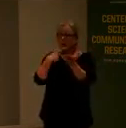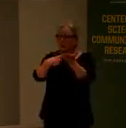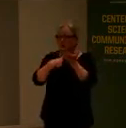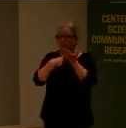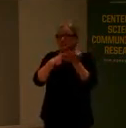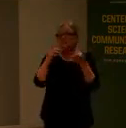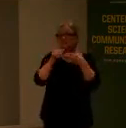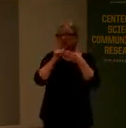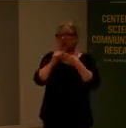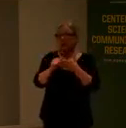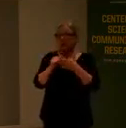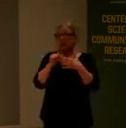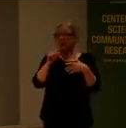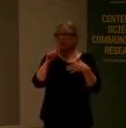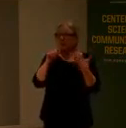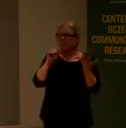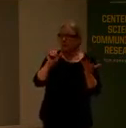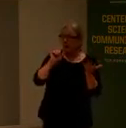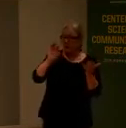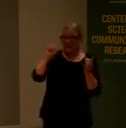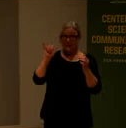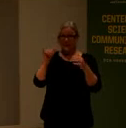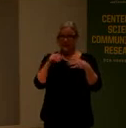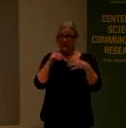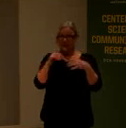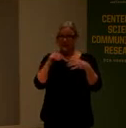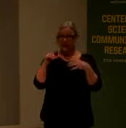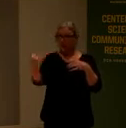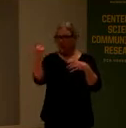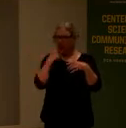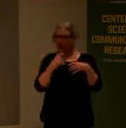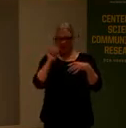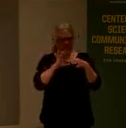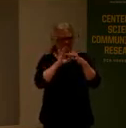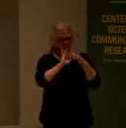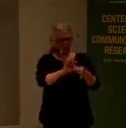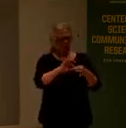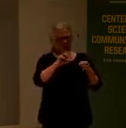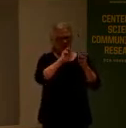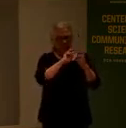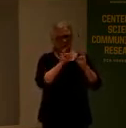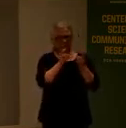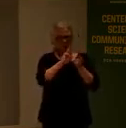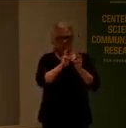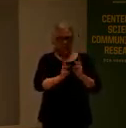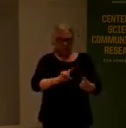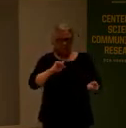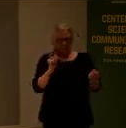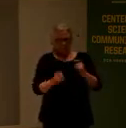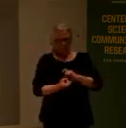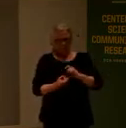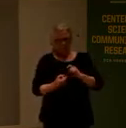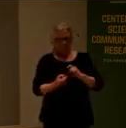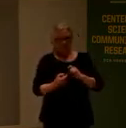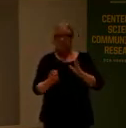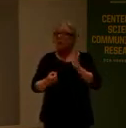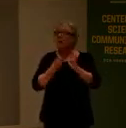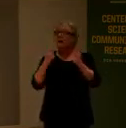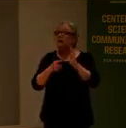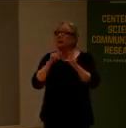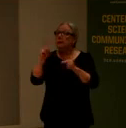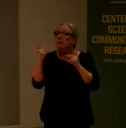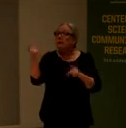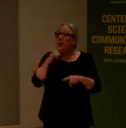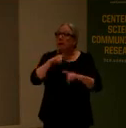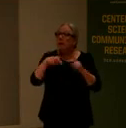oh, is this related to climate change? Is this, and some, I've even had conversations where people have talked about, you know, burning of fossil fuels. Sometimes we do go all